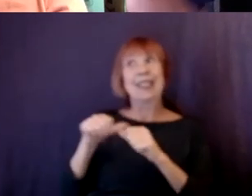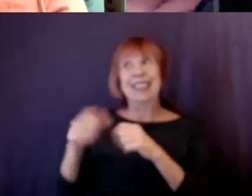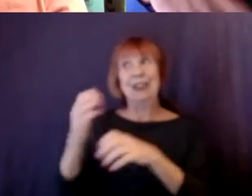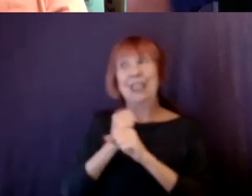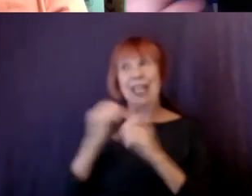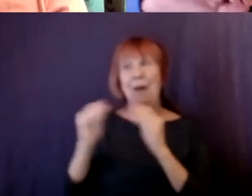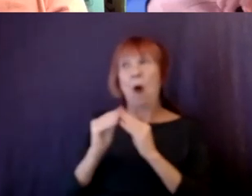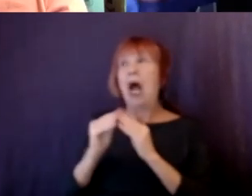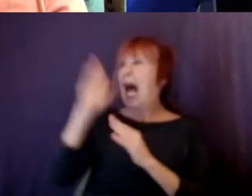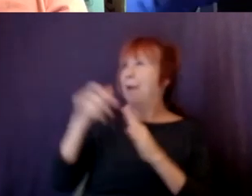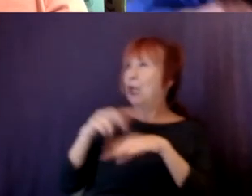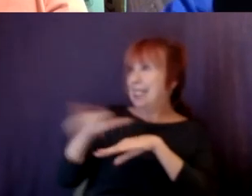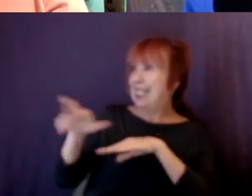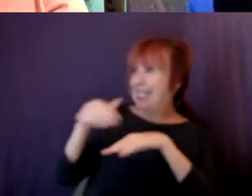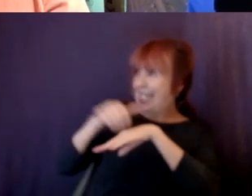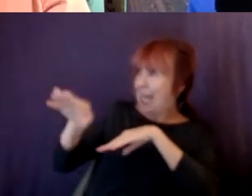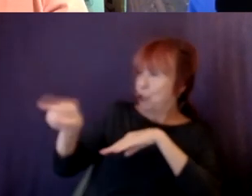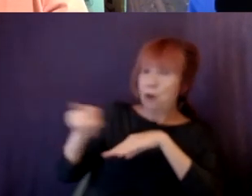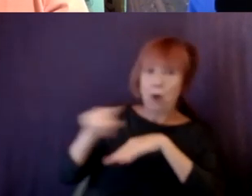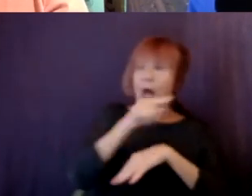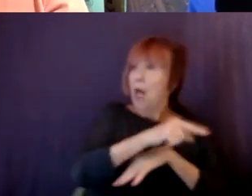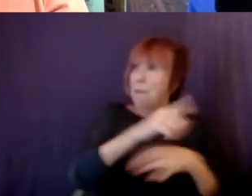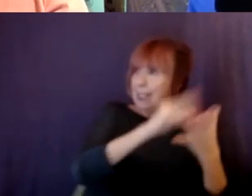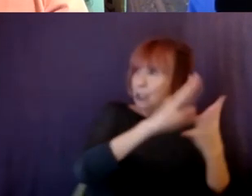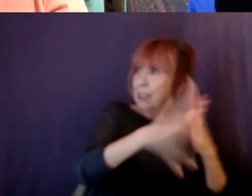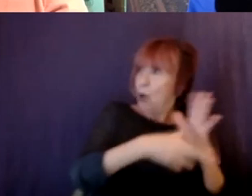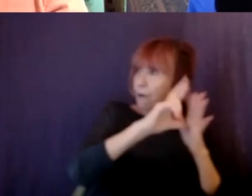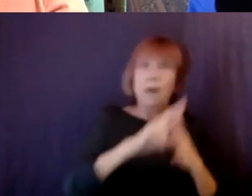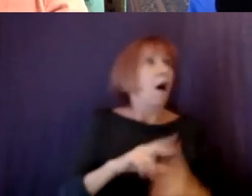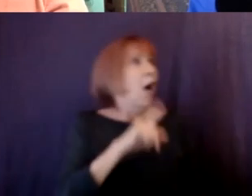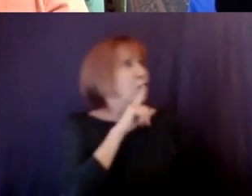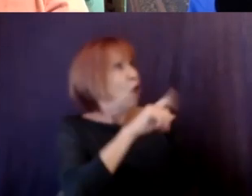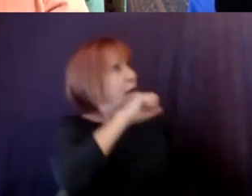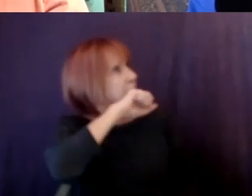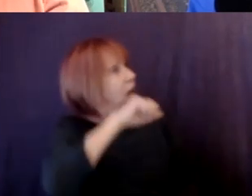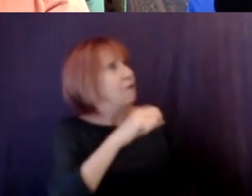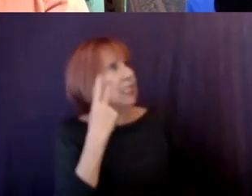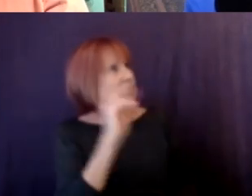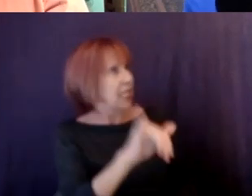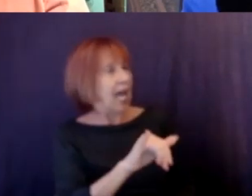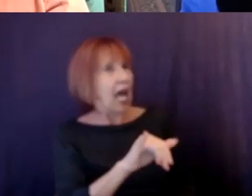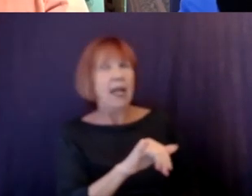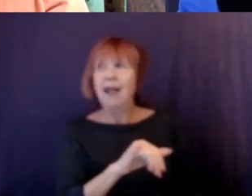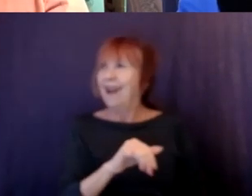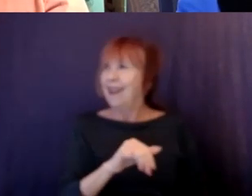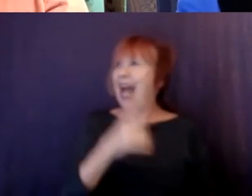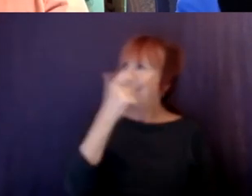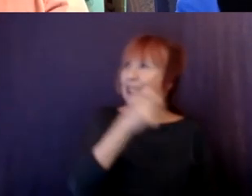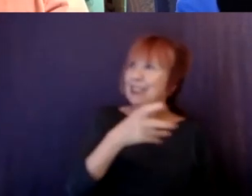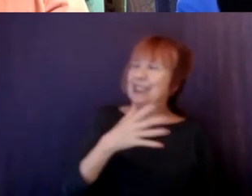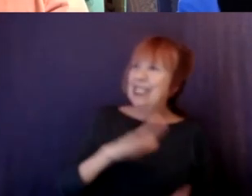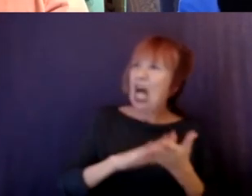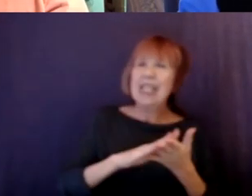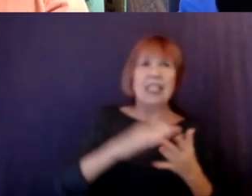you the reviews too if you want. I'm sure we'd love to see it. Just to get the thoughts of what everybody said, and just